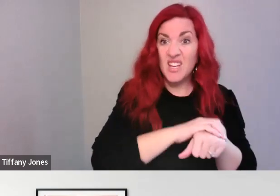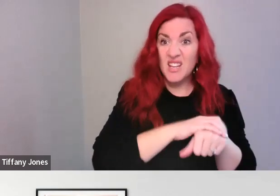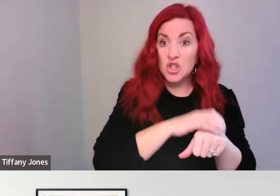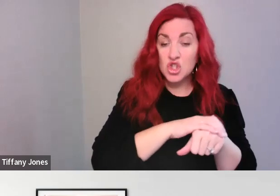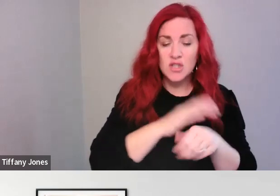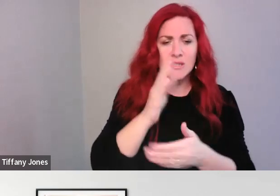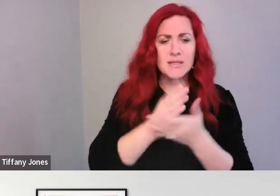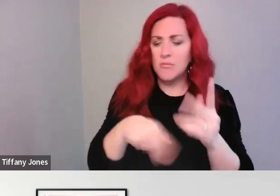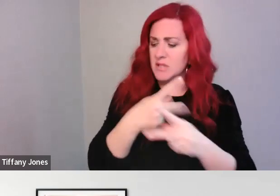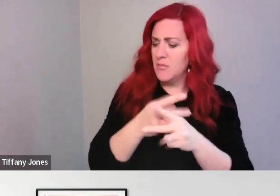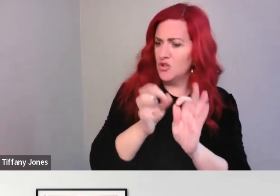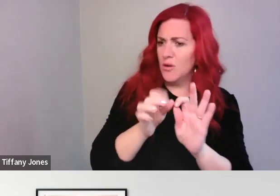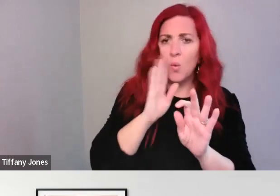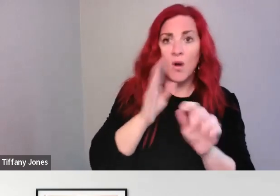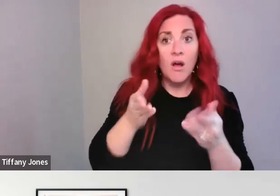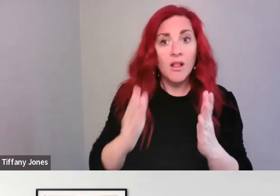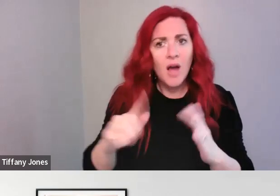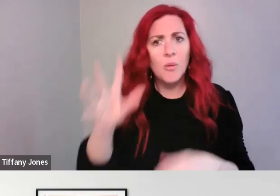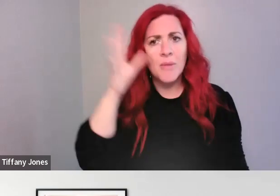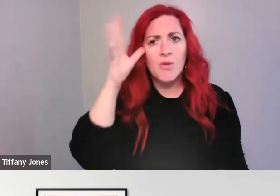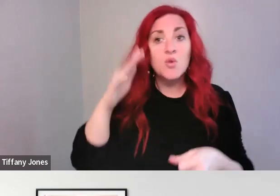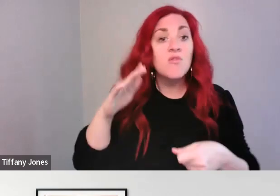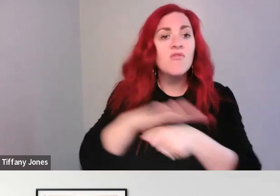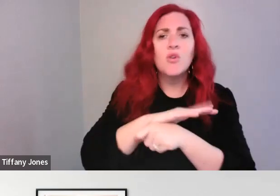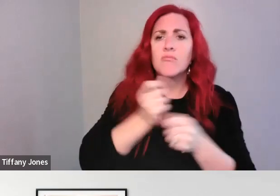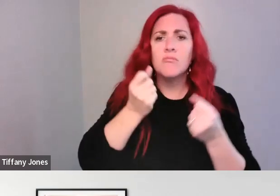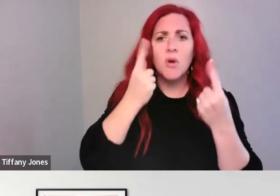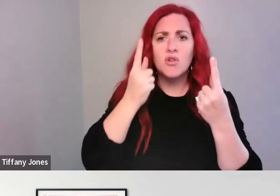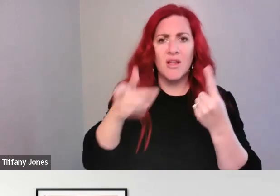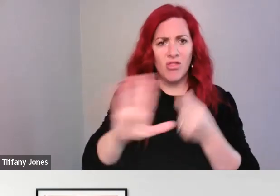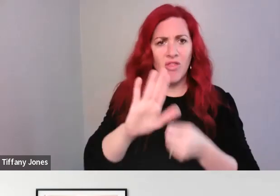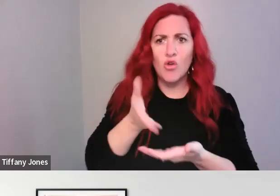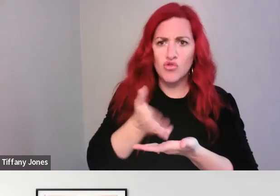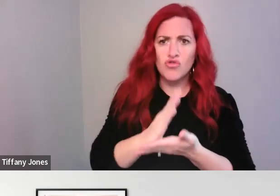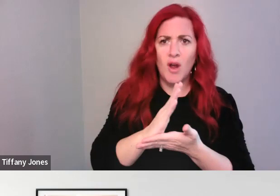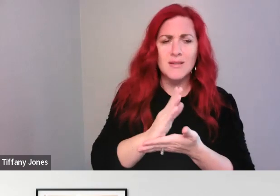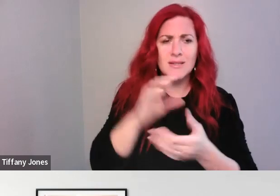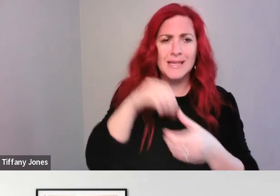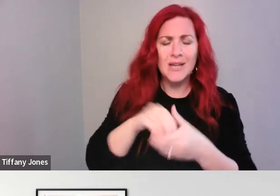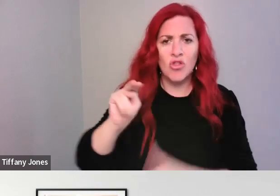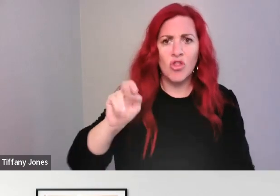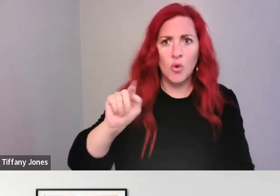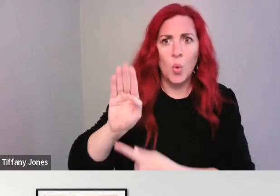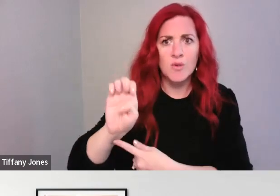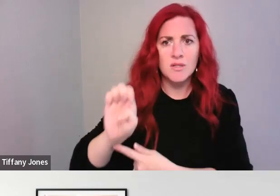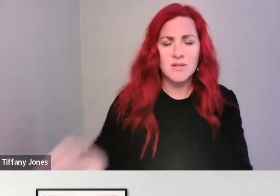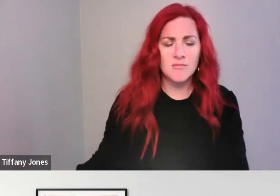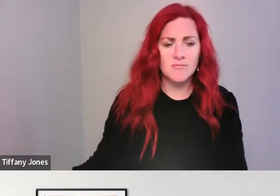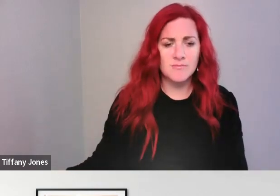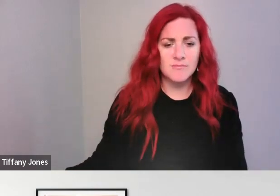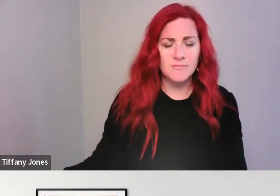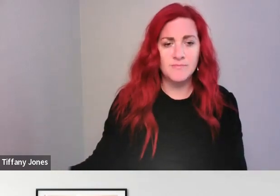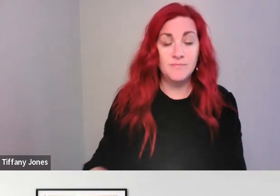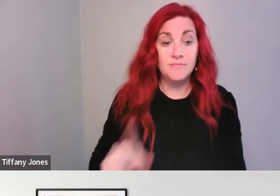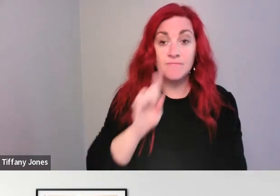would allow them to fully understand their rights in that notice. And it